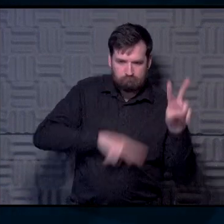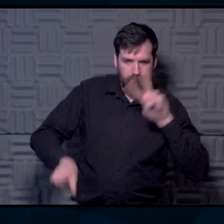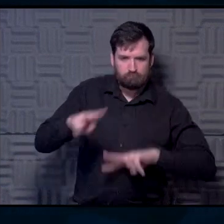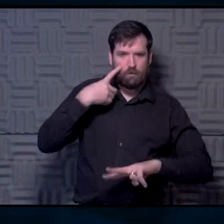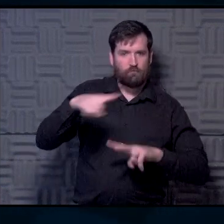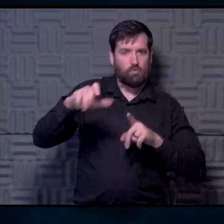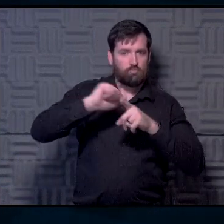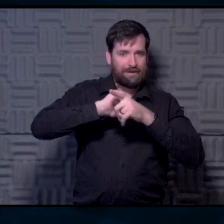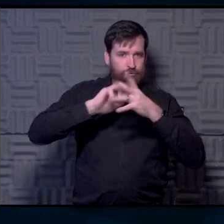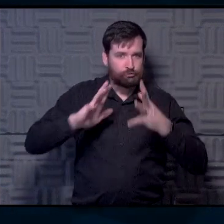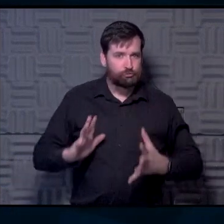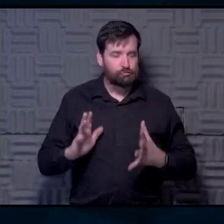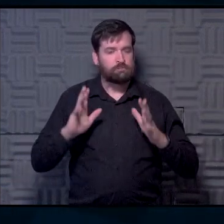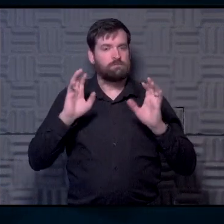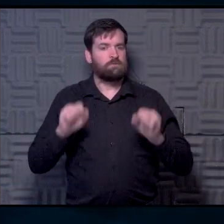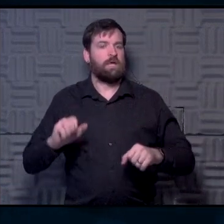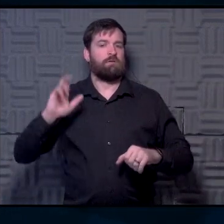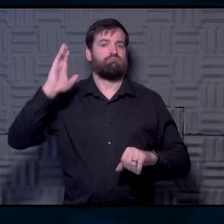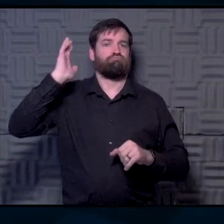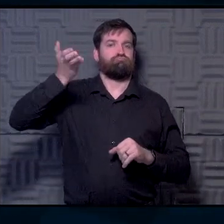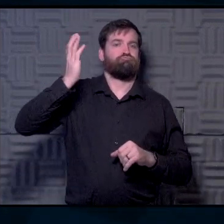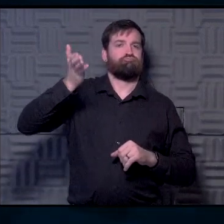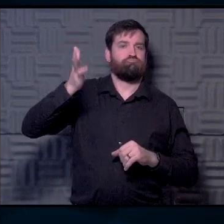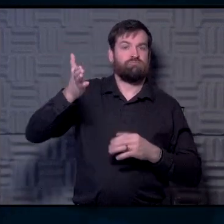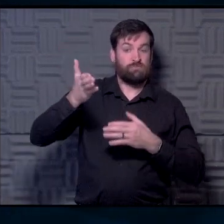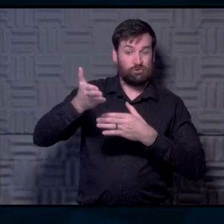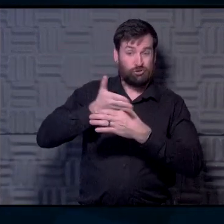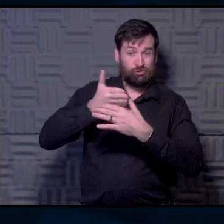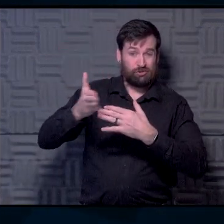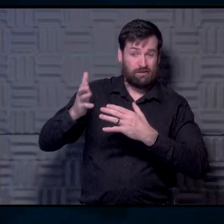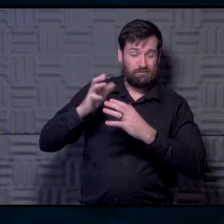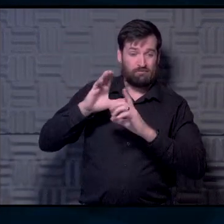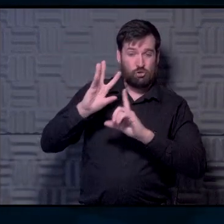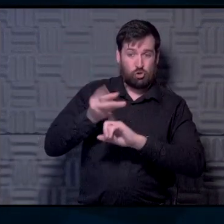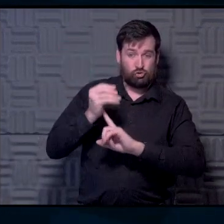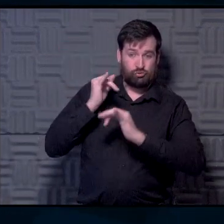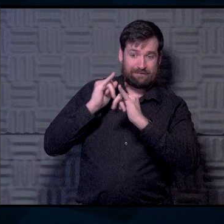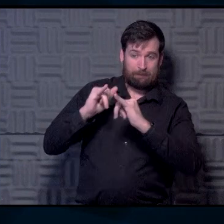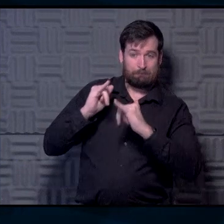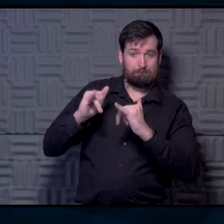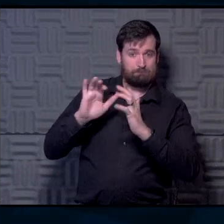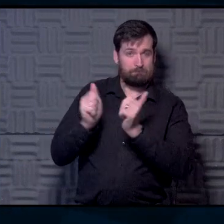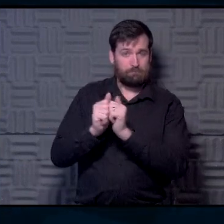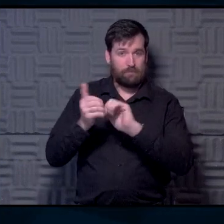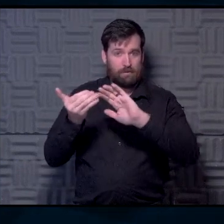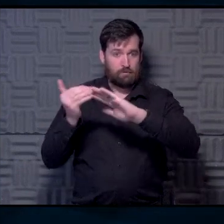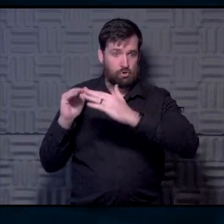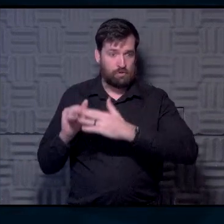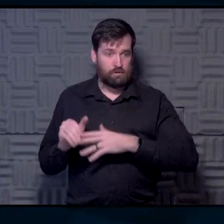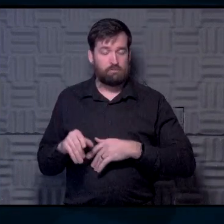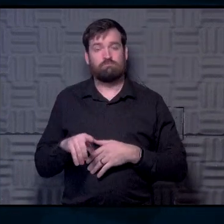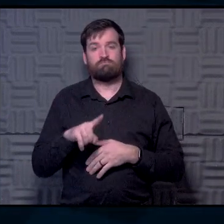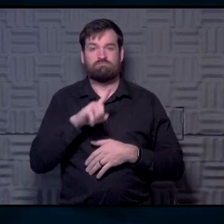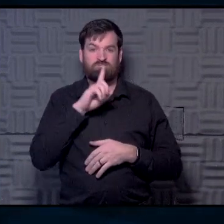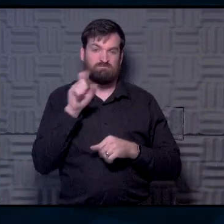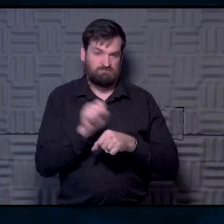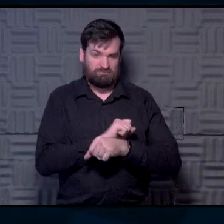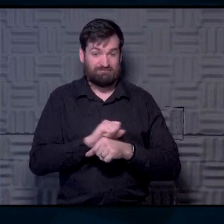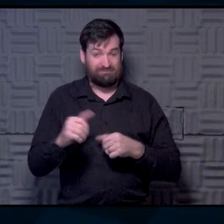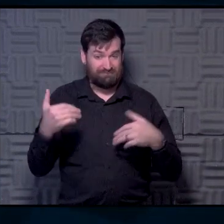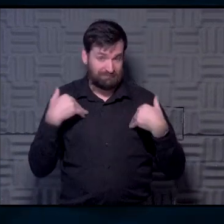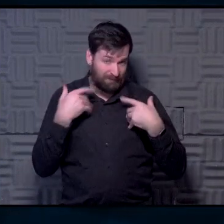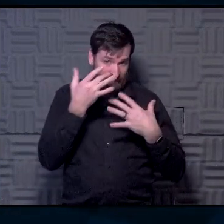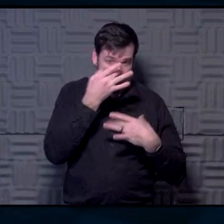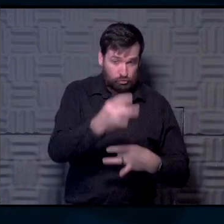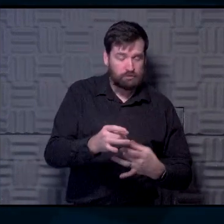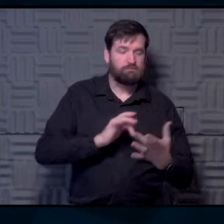who can speak on this subject, who share cultural proximity with our community members. So definitely reach out to me if you have